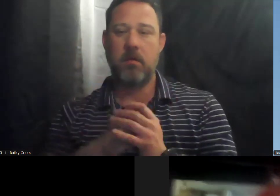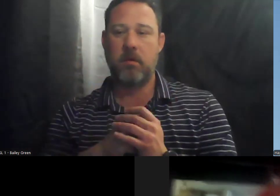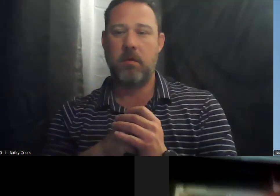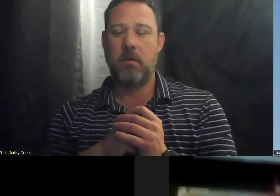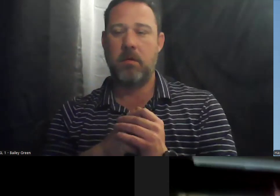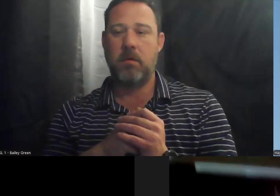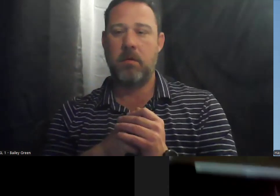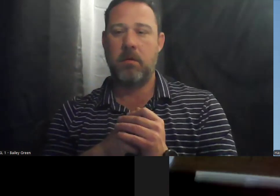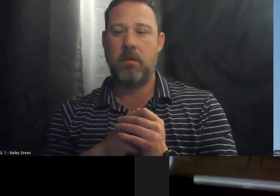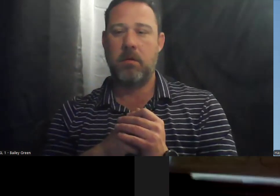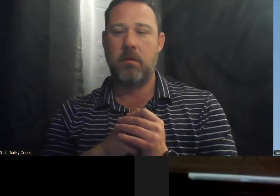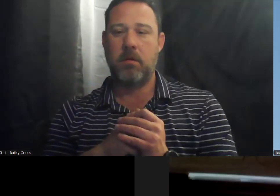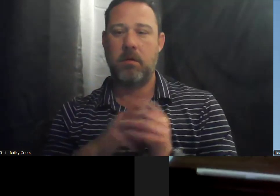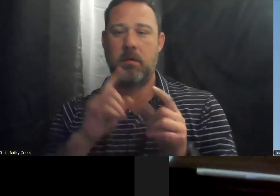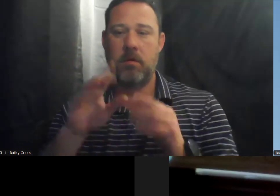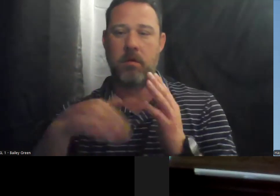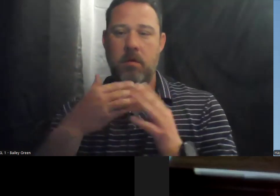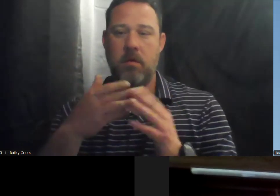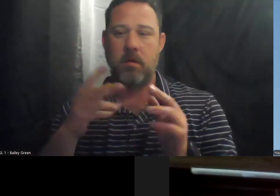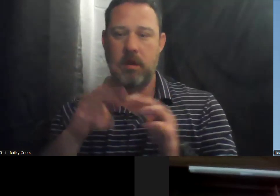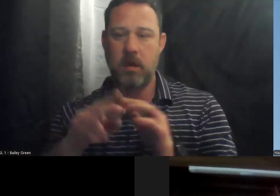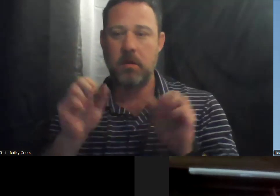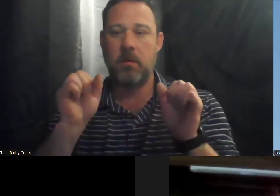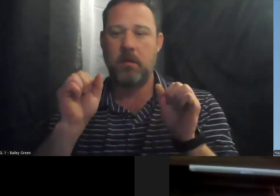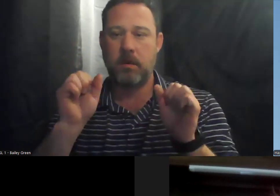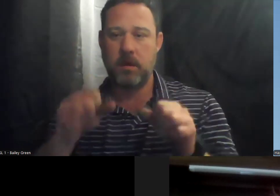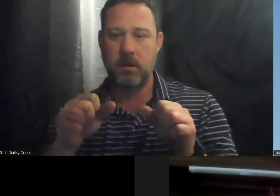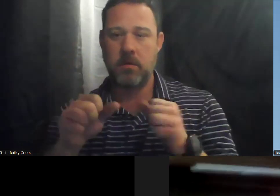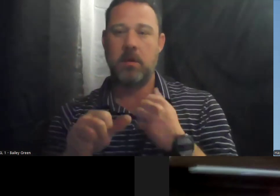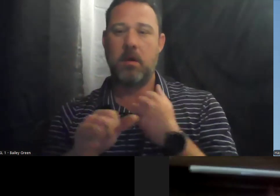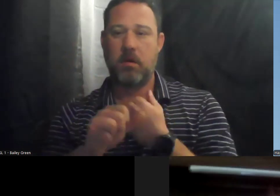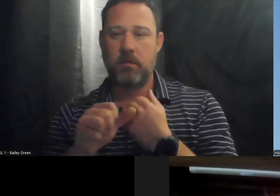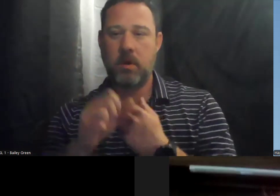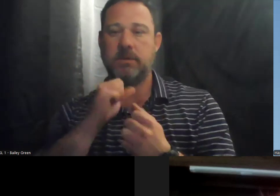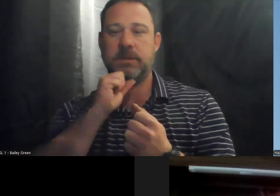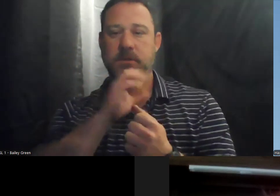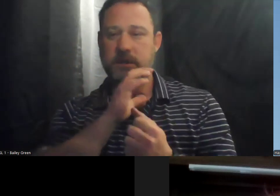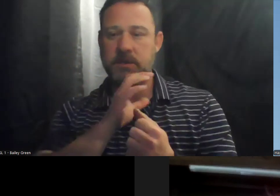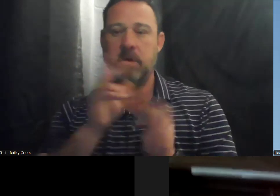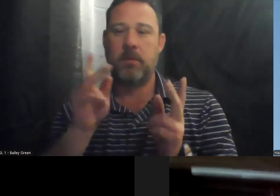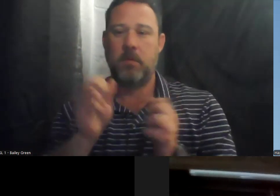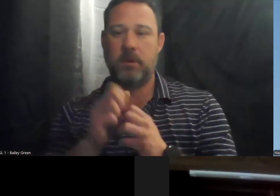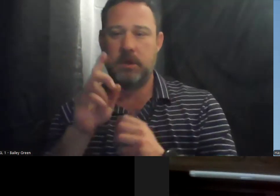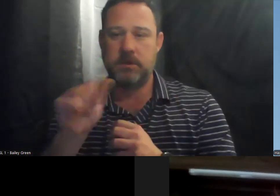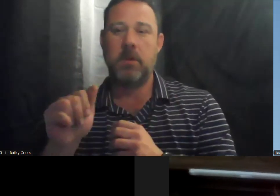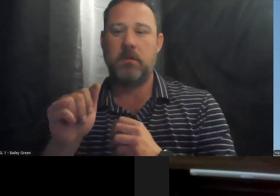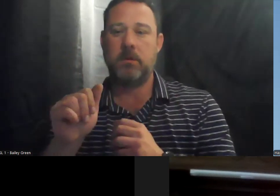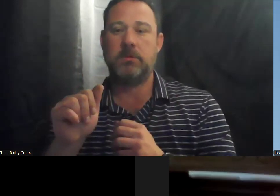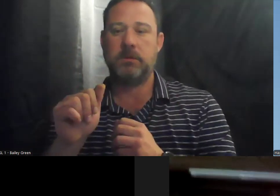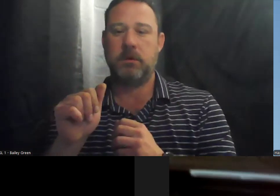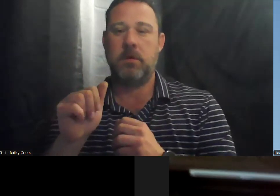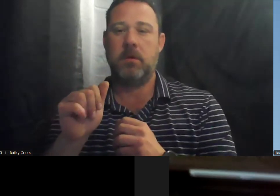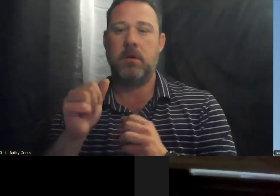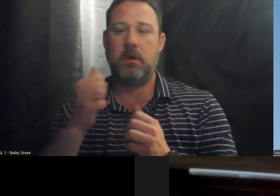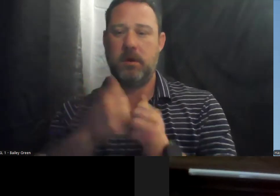California, but all the cuts potentially harming our seniors and people with disabilities and